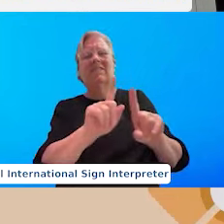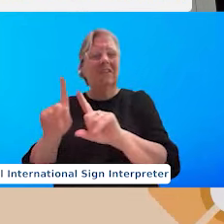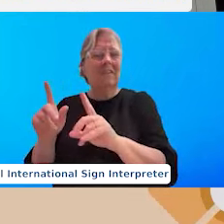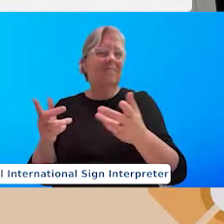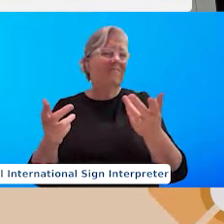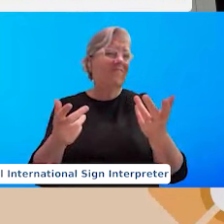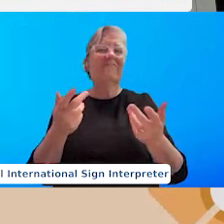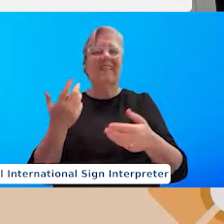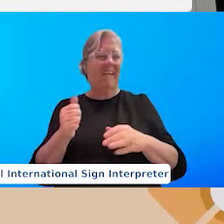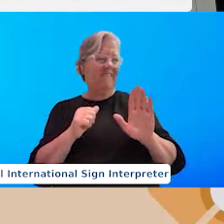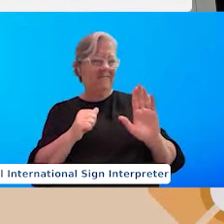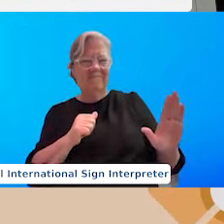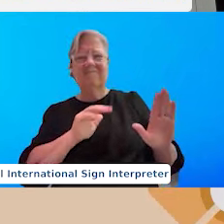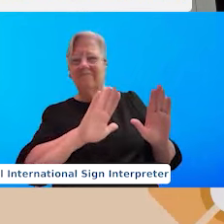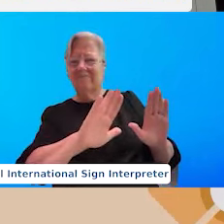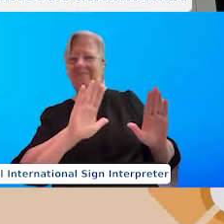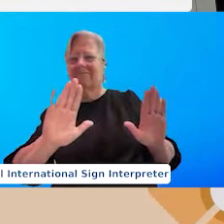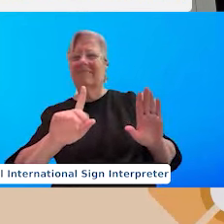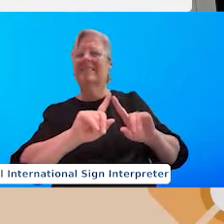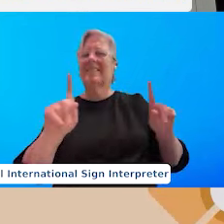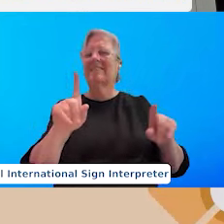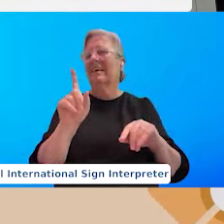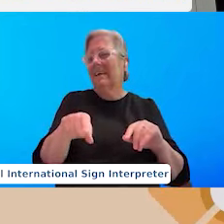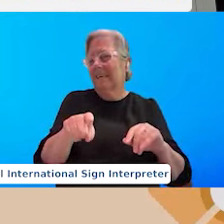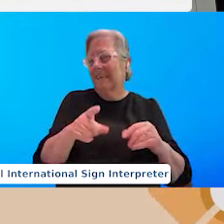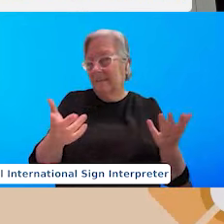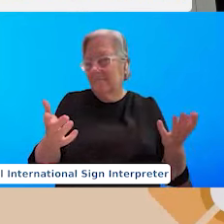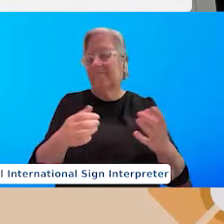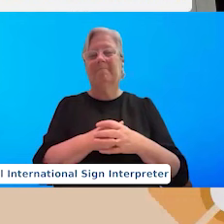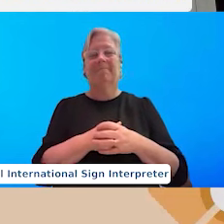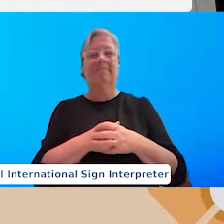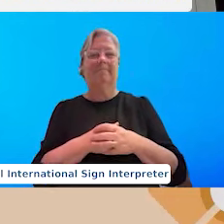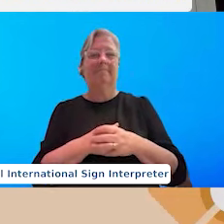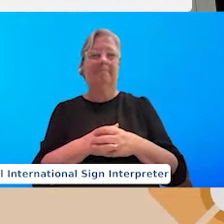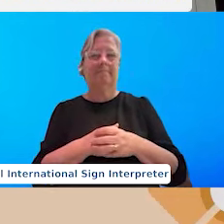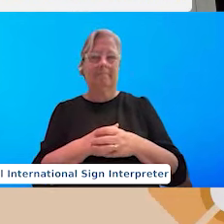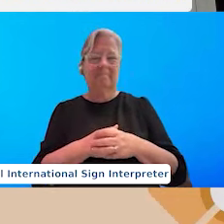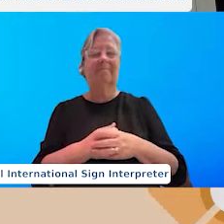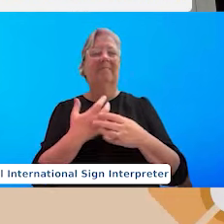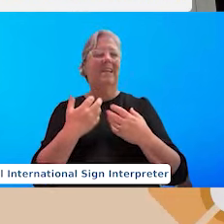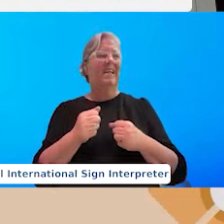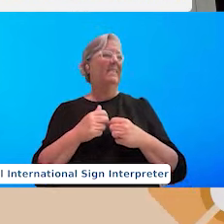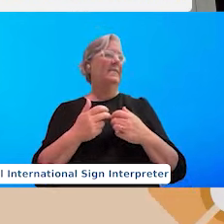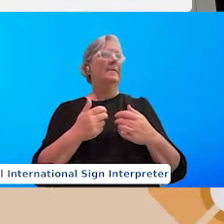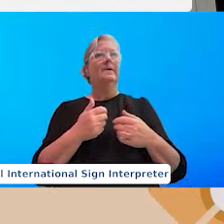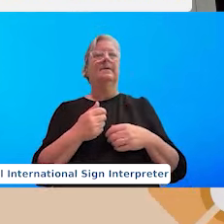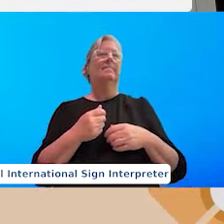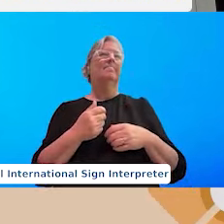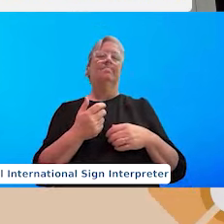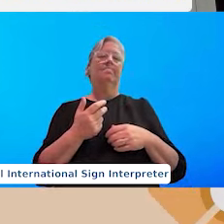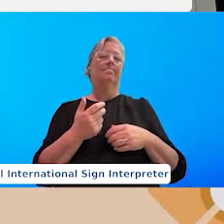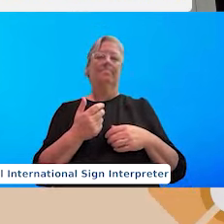other subcommittees working under the national board as well, like the subcommittee on each